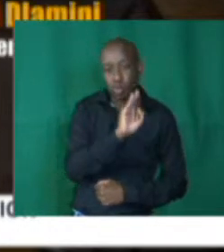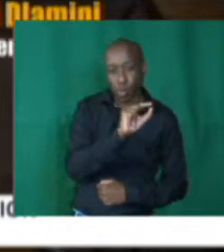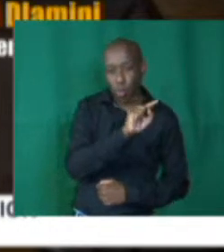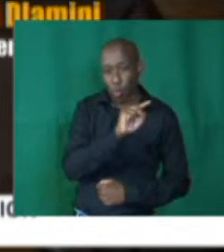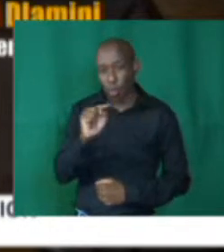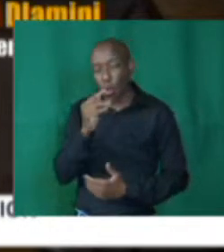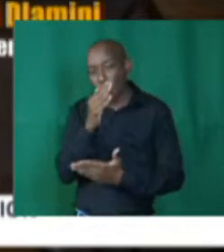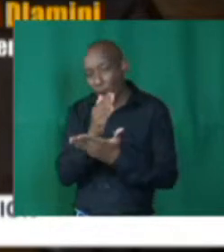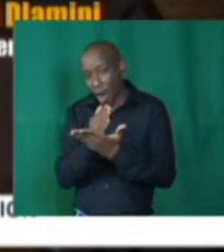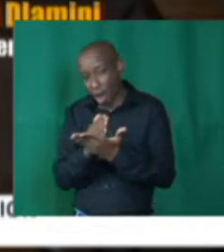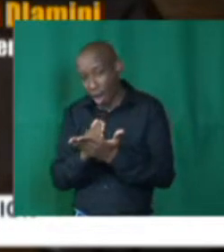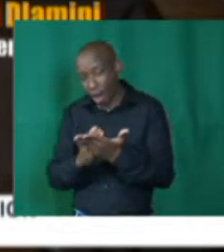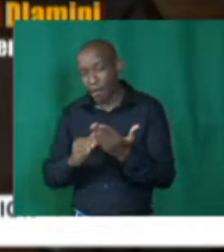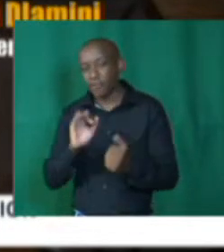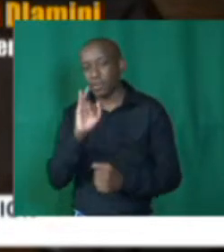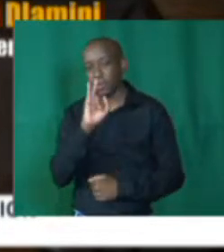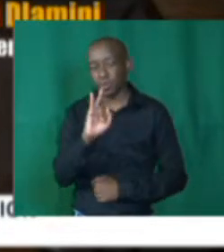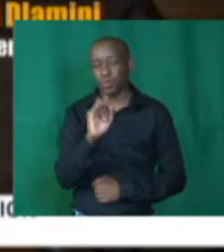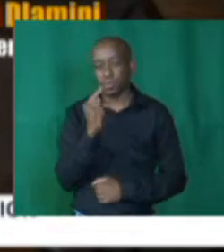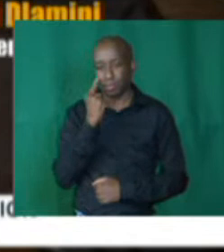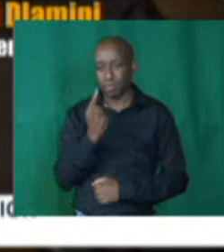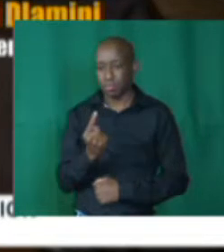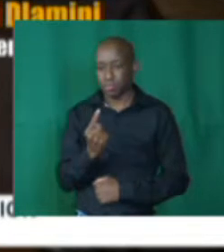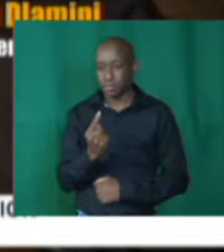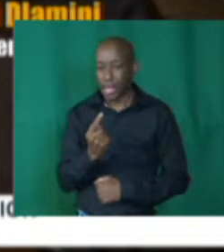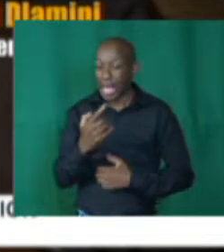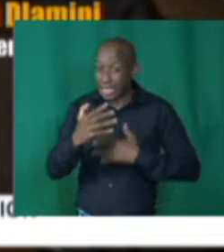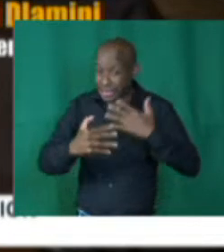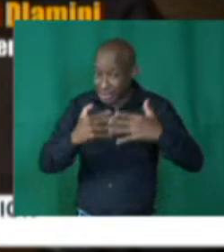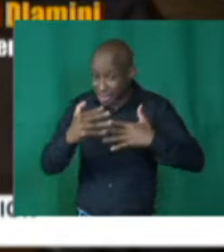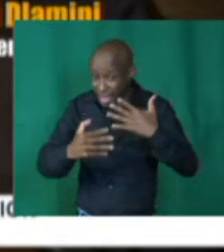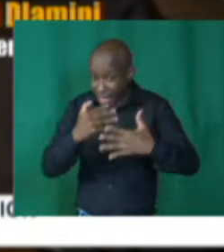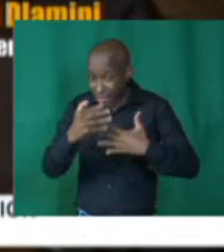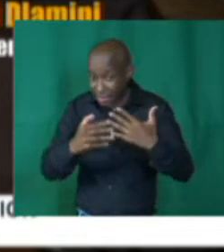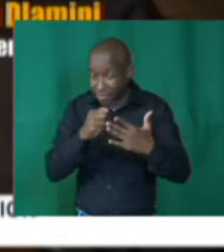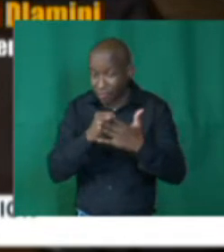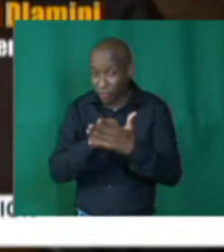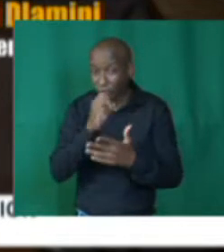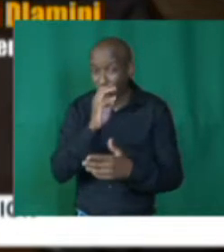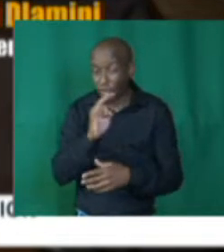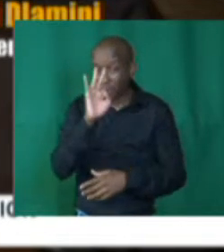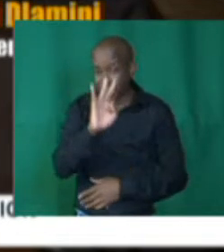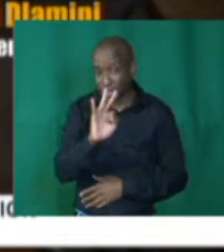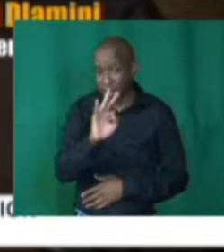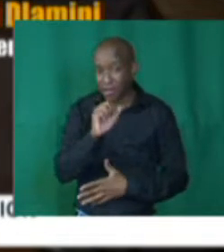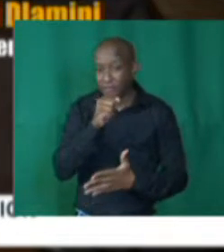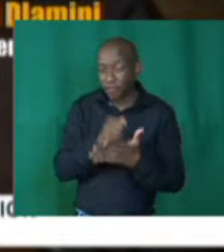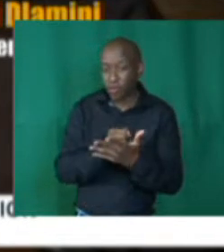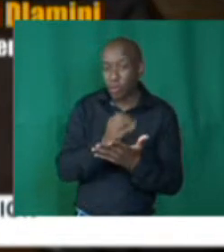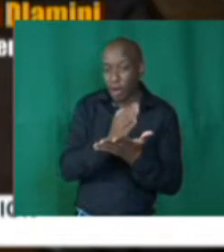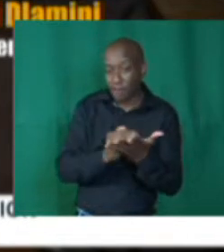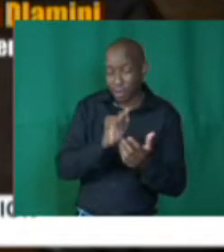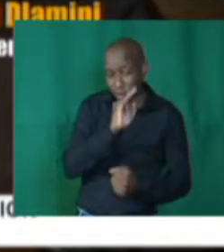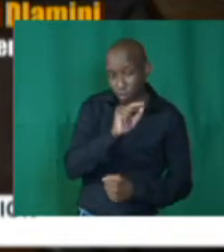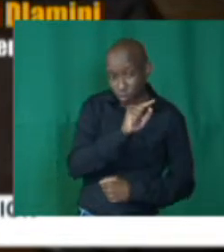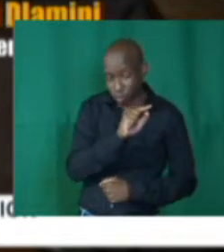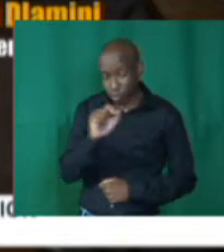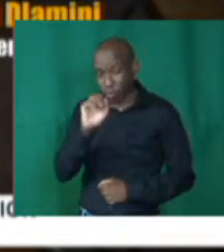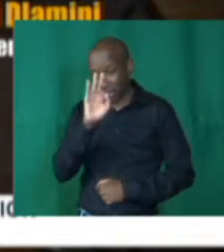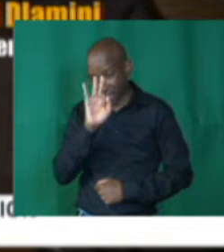p.m. until 2:30 p.m. Then we have science for Form 3 from 2:30 p.m.